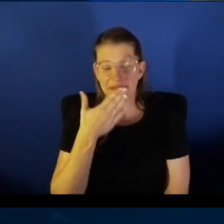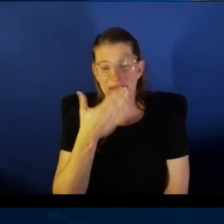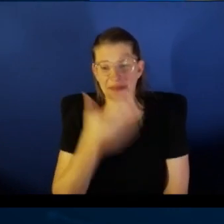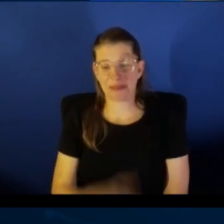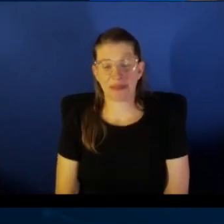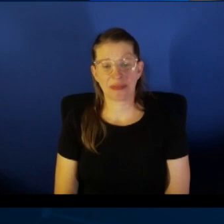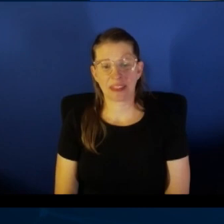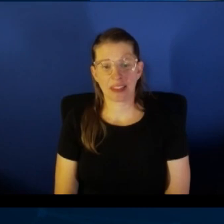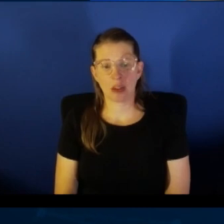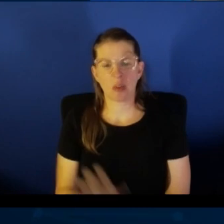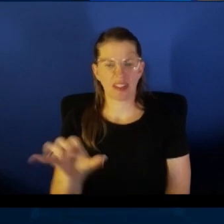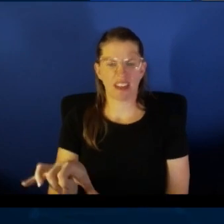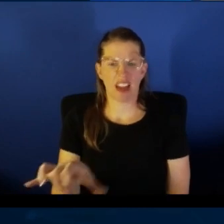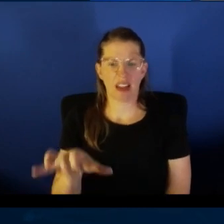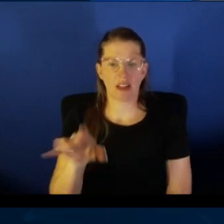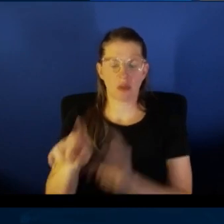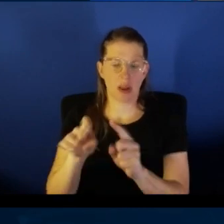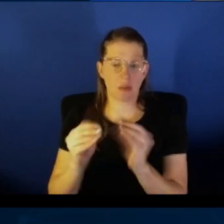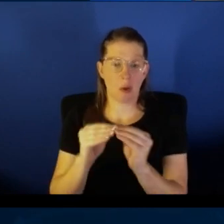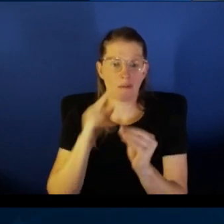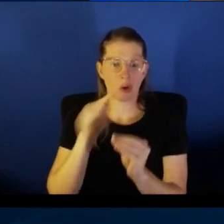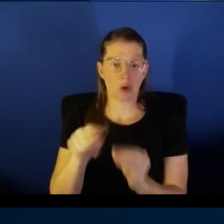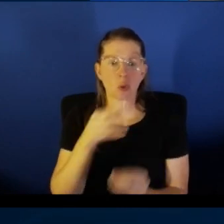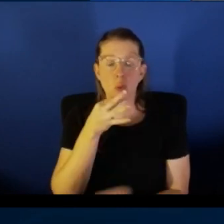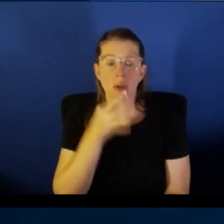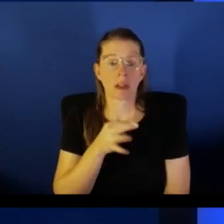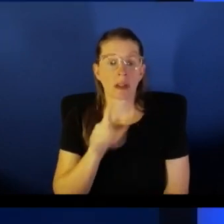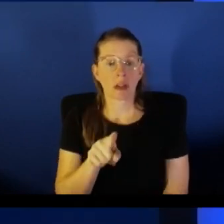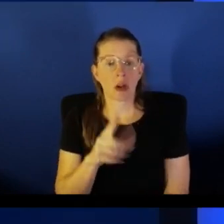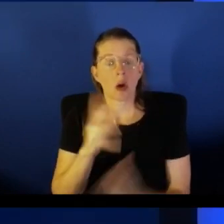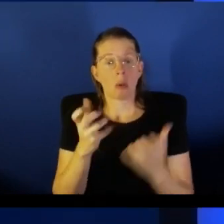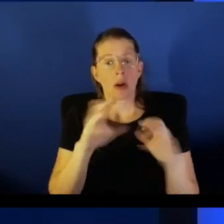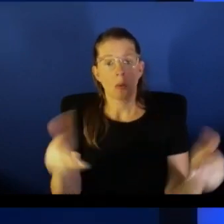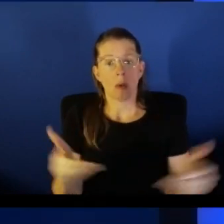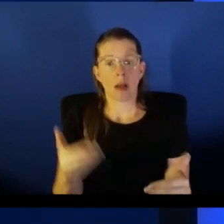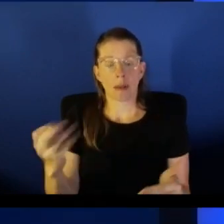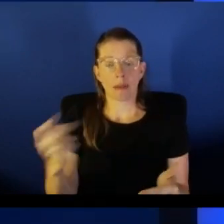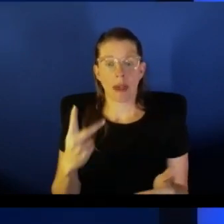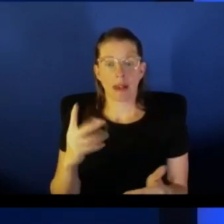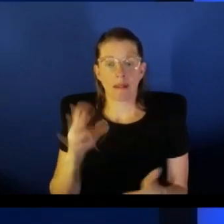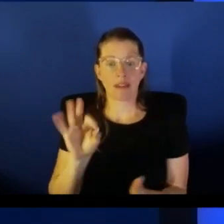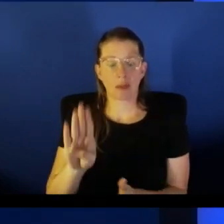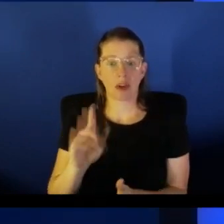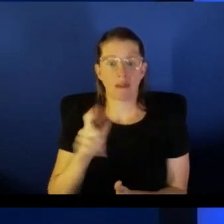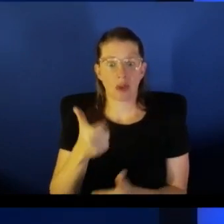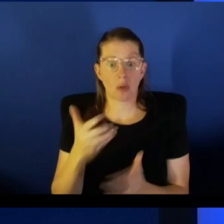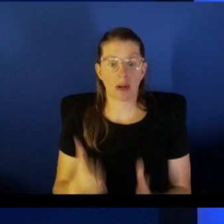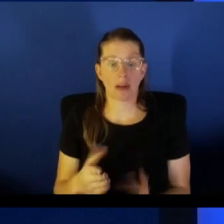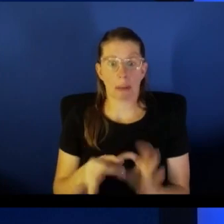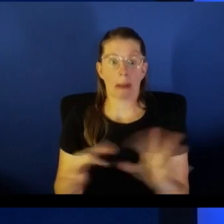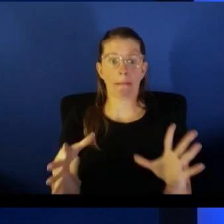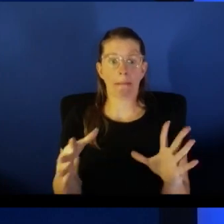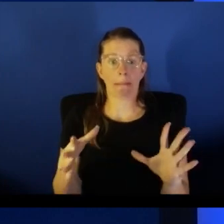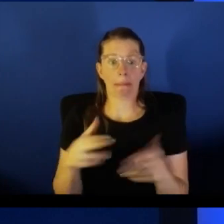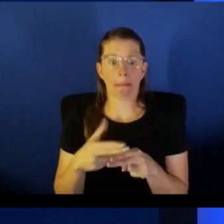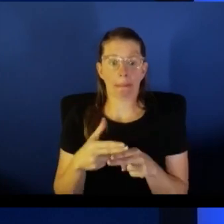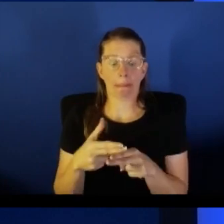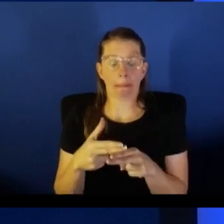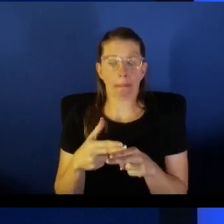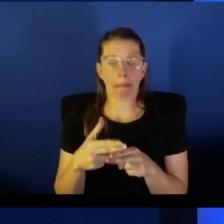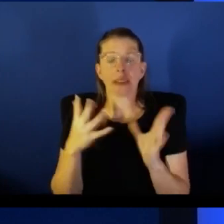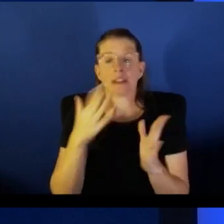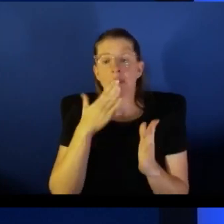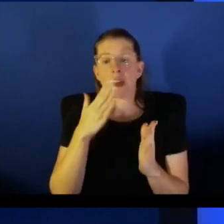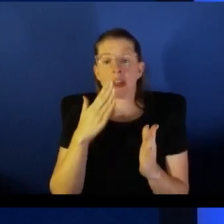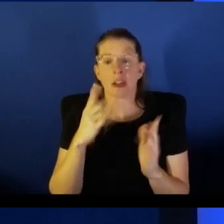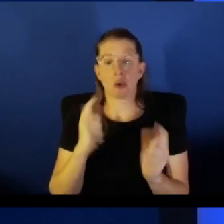stick around because we're going to have some more questions for you here in just a bit. And we do want to welcome back our Facebook viewers. I know we lost contact with you for just a moment, so thanks for coming back to